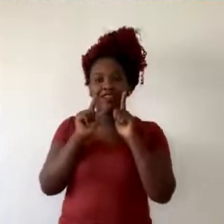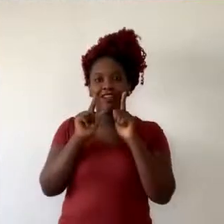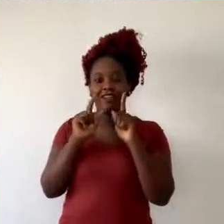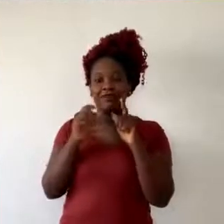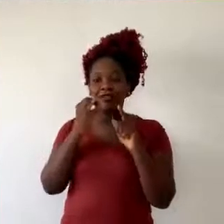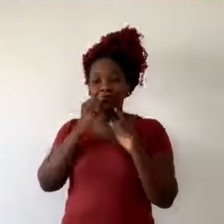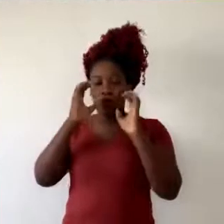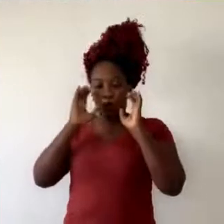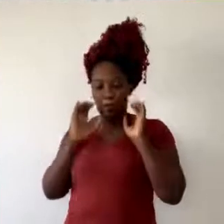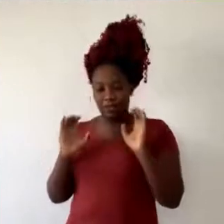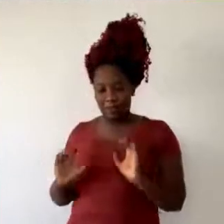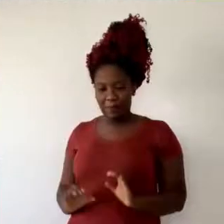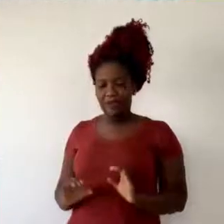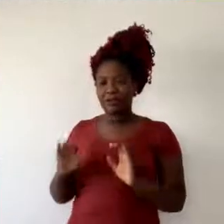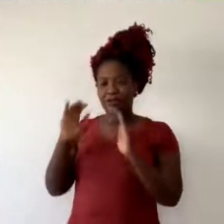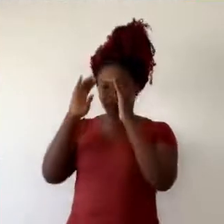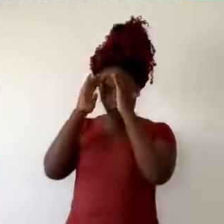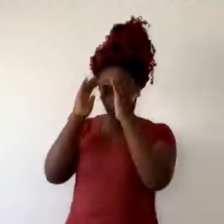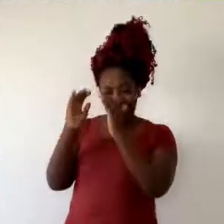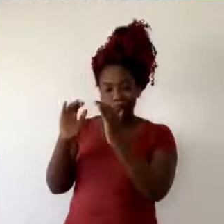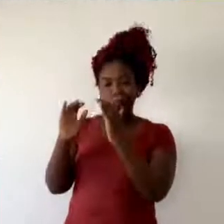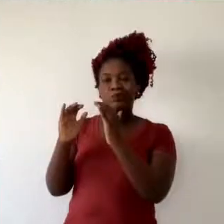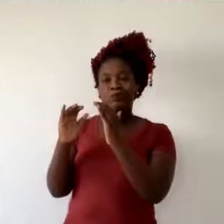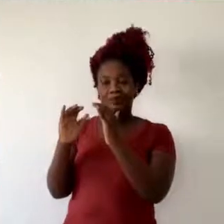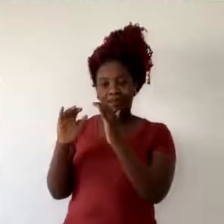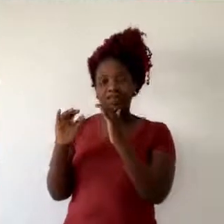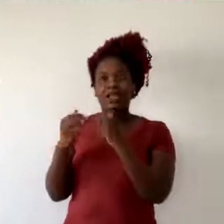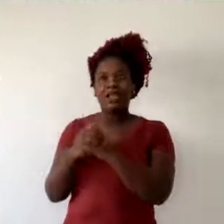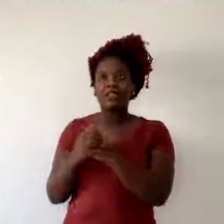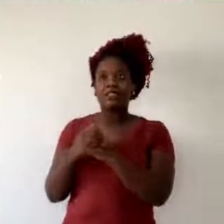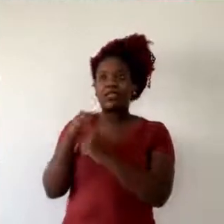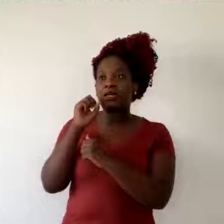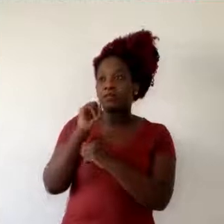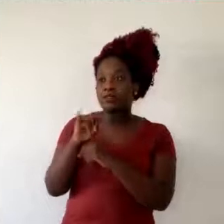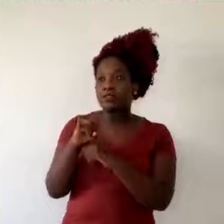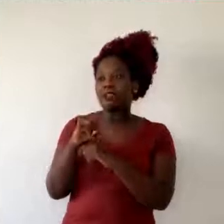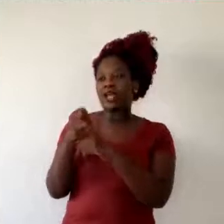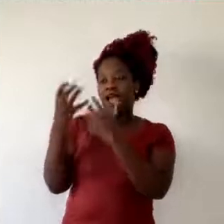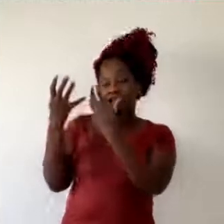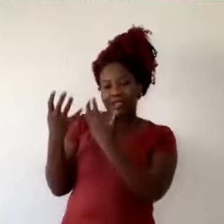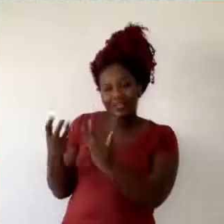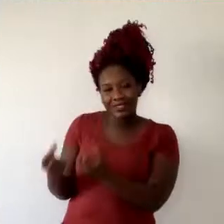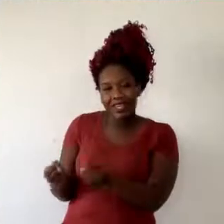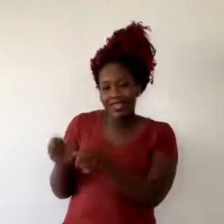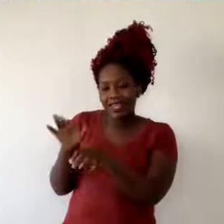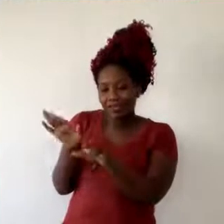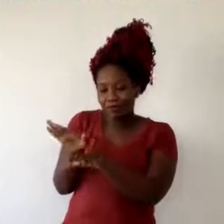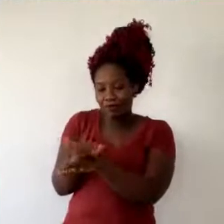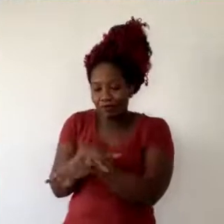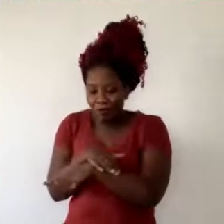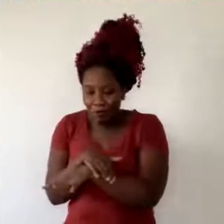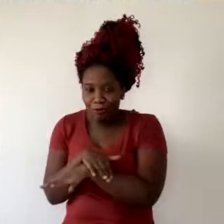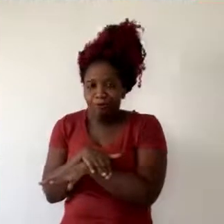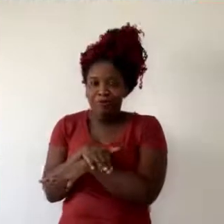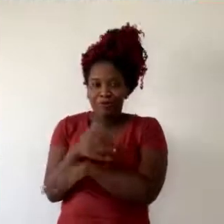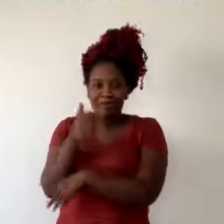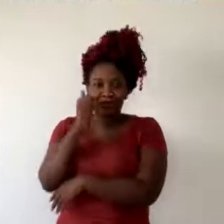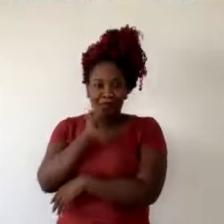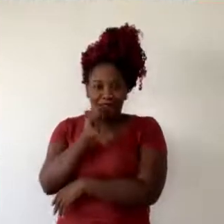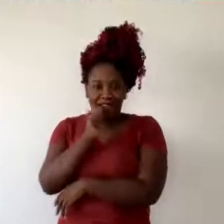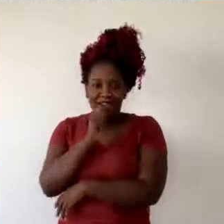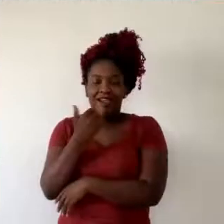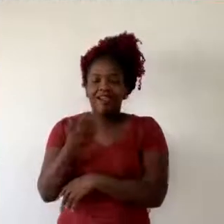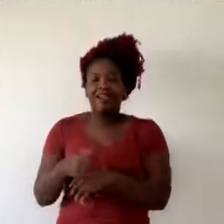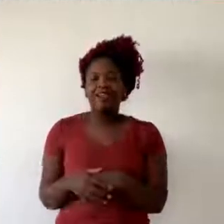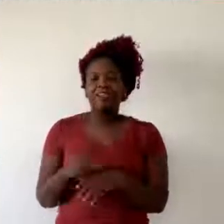You get compliments when you behave in a particular way, when you are submissive as a woman,